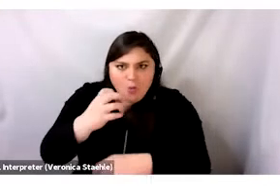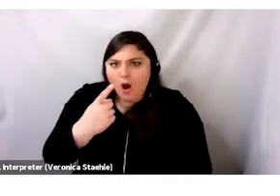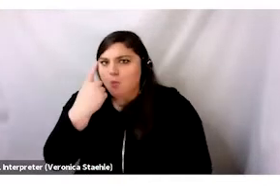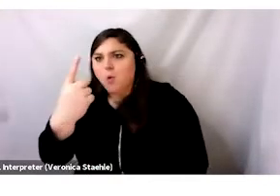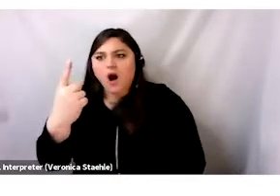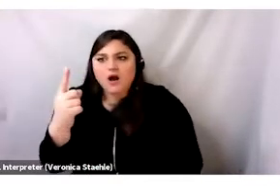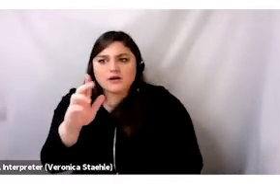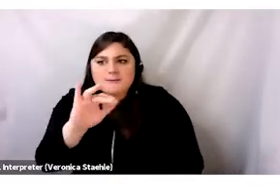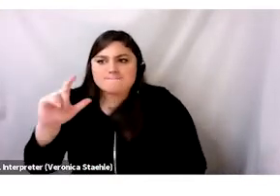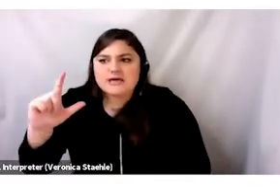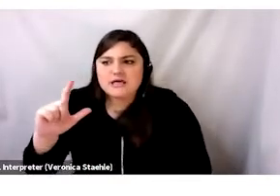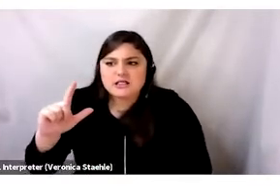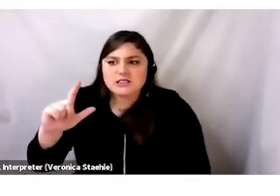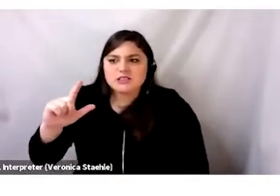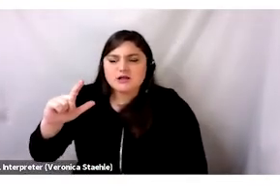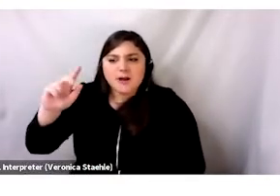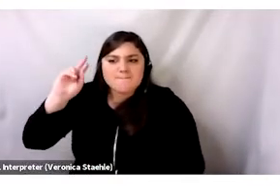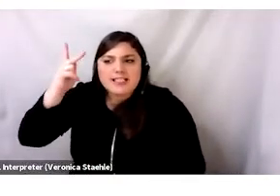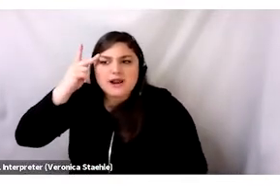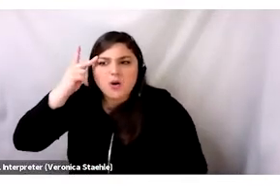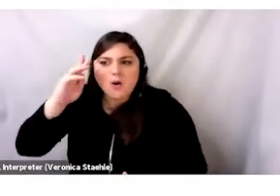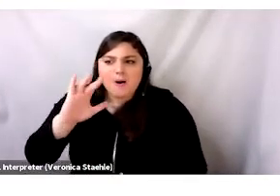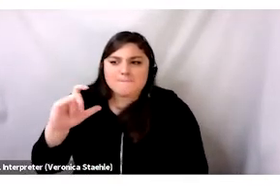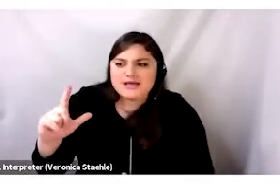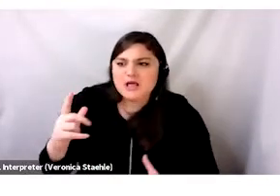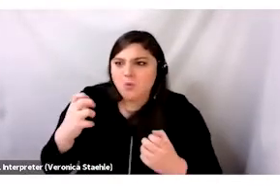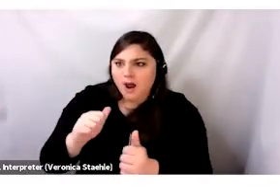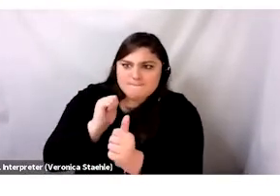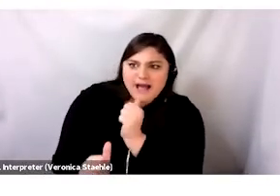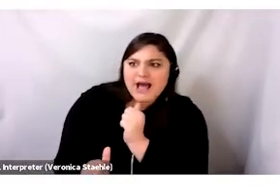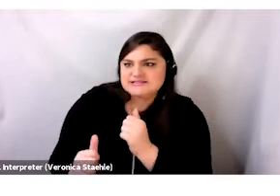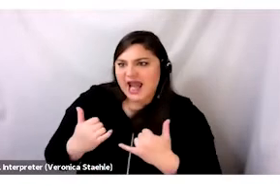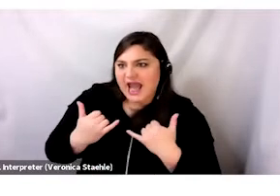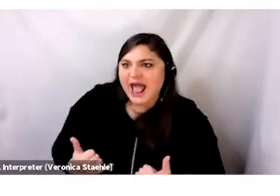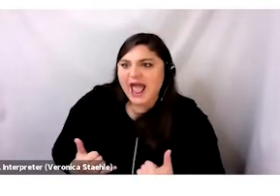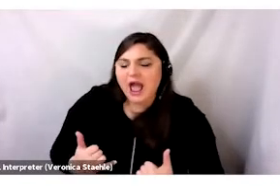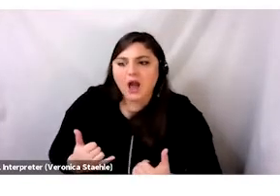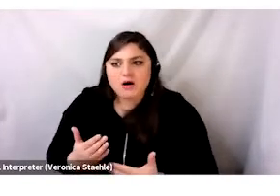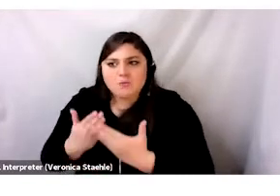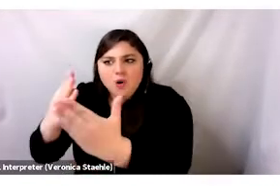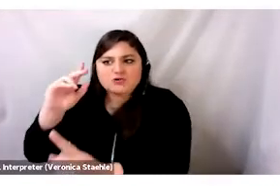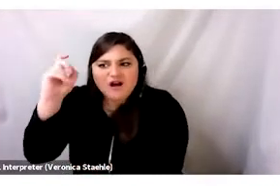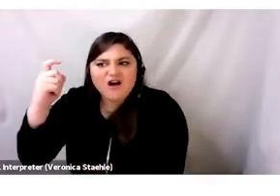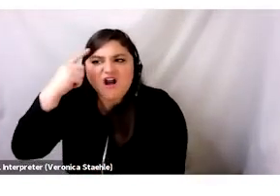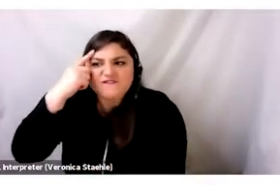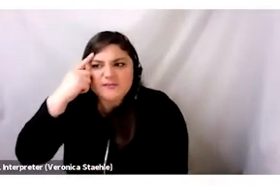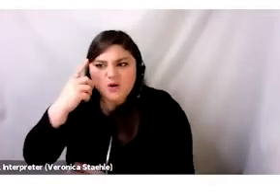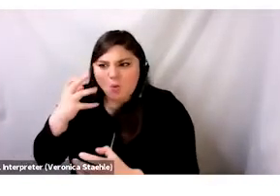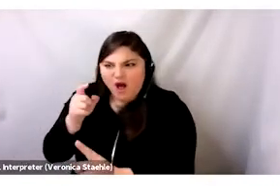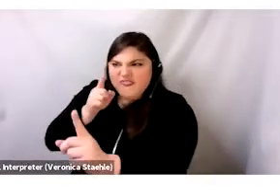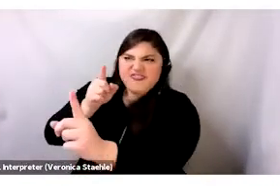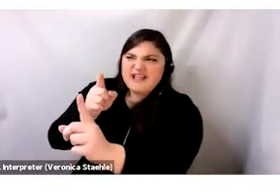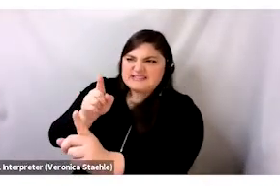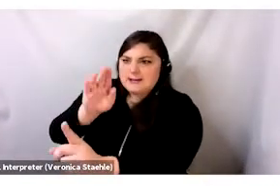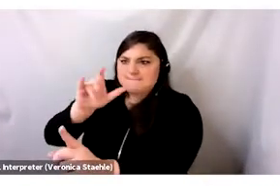are lobbying for in the climate space must pass in this particular way, uh, that intense attachment could at